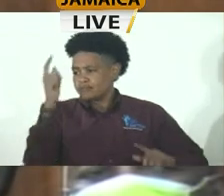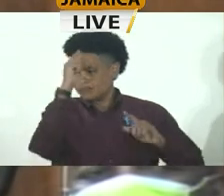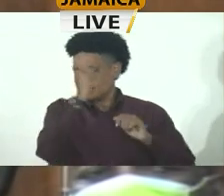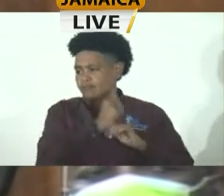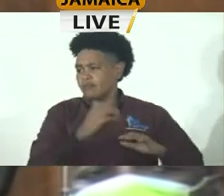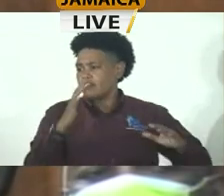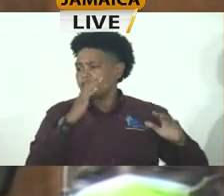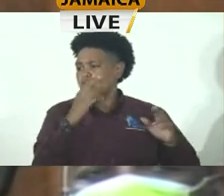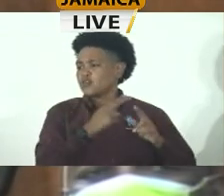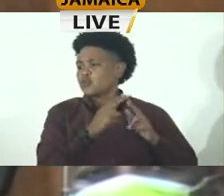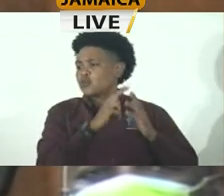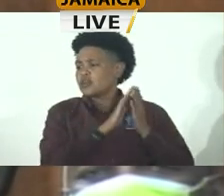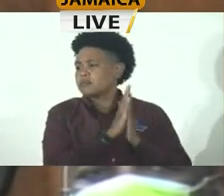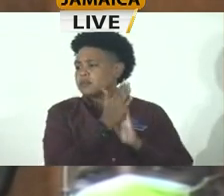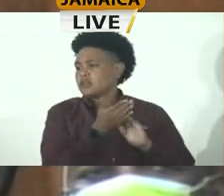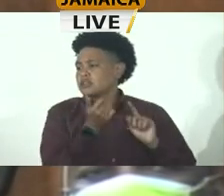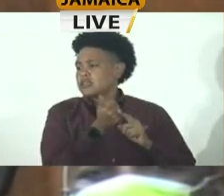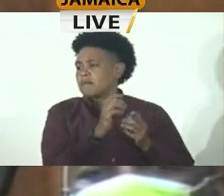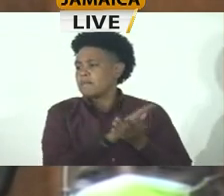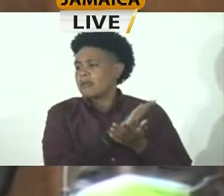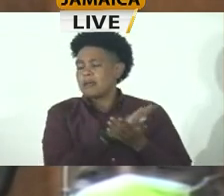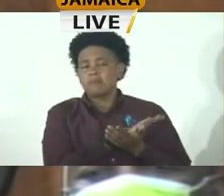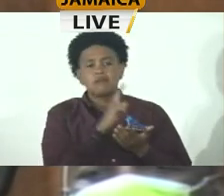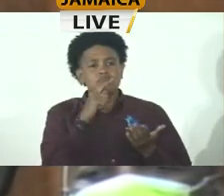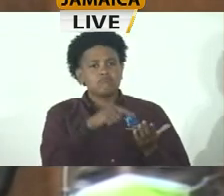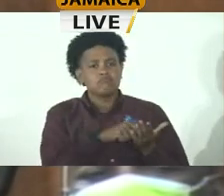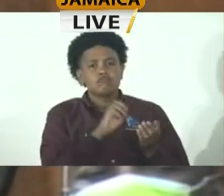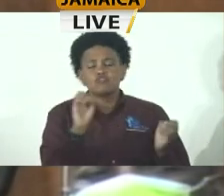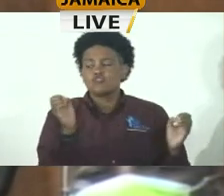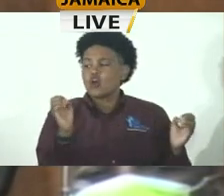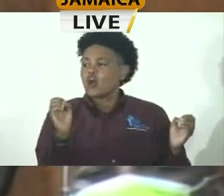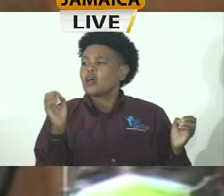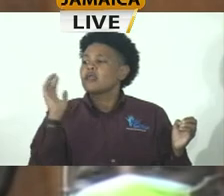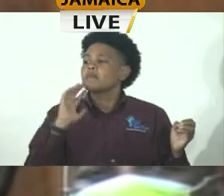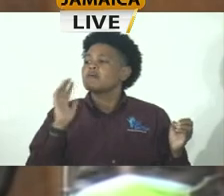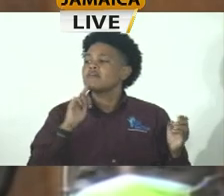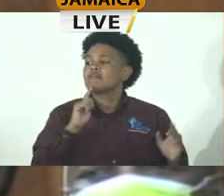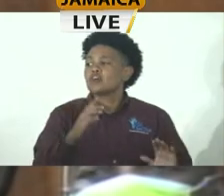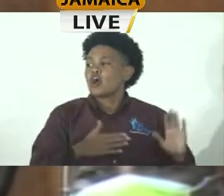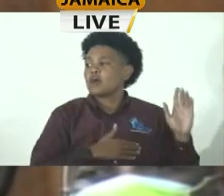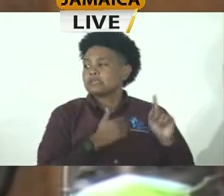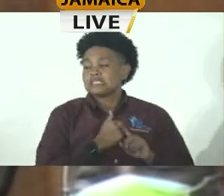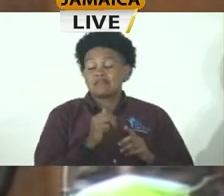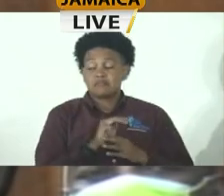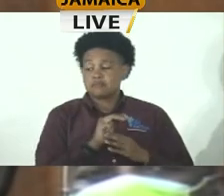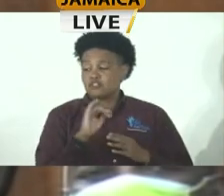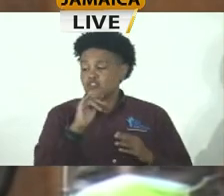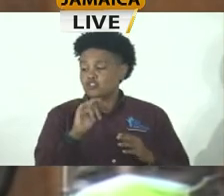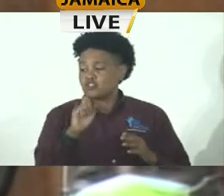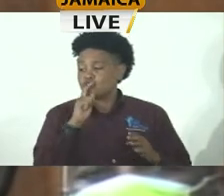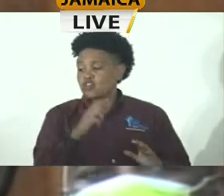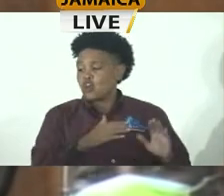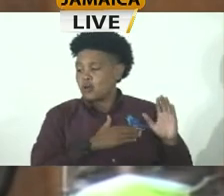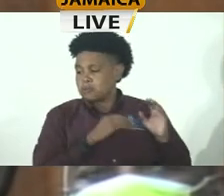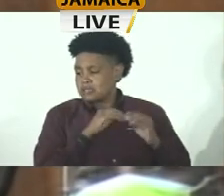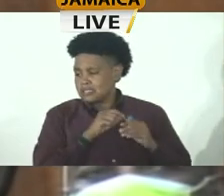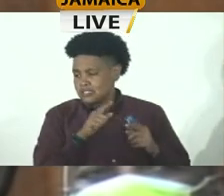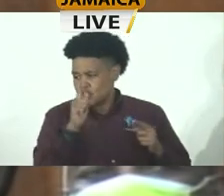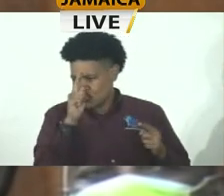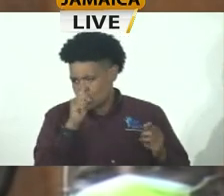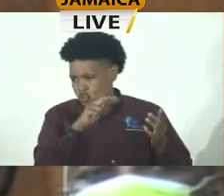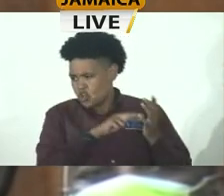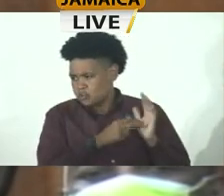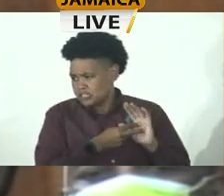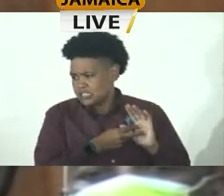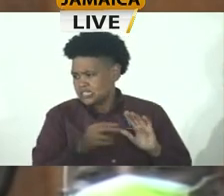soon become paperless i previously made the pledge and the minister of justice remains committed to this objective